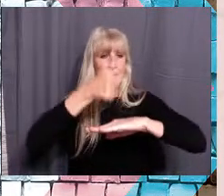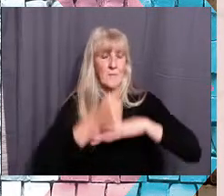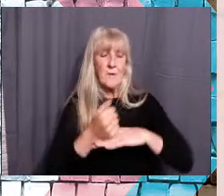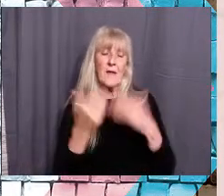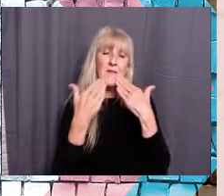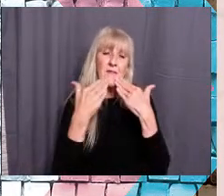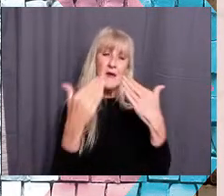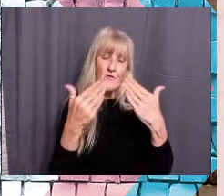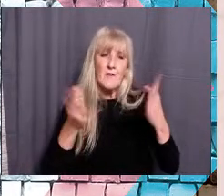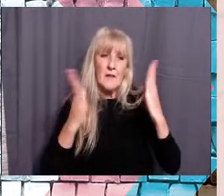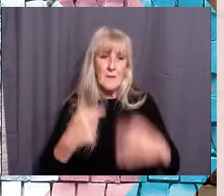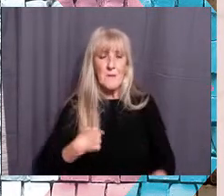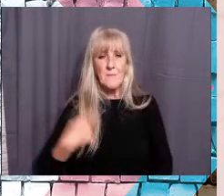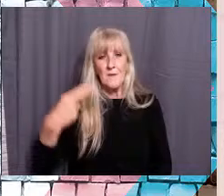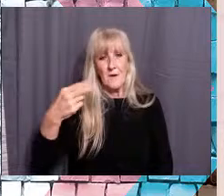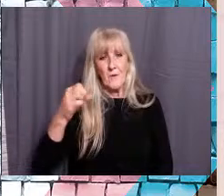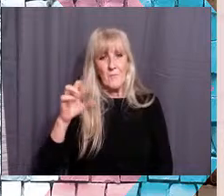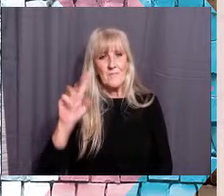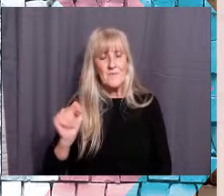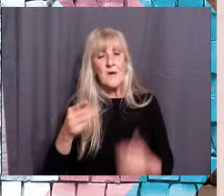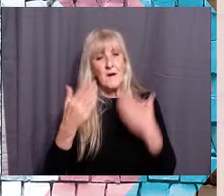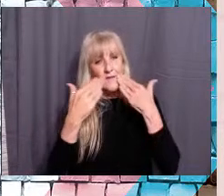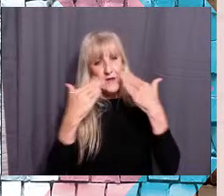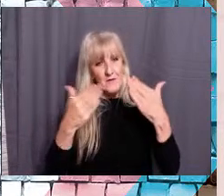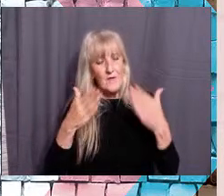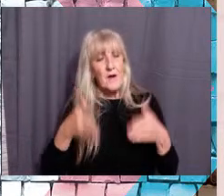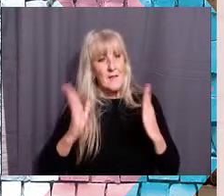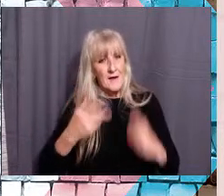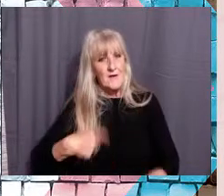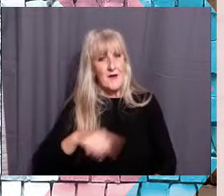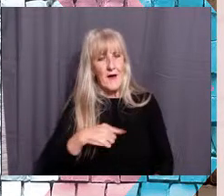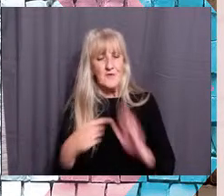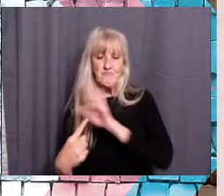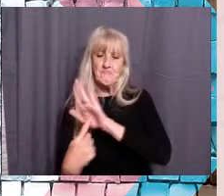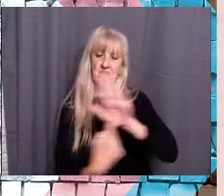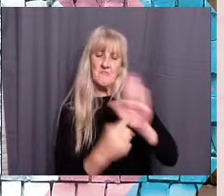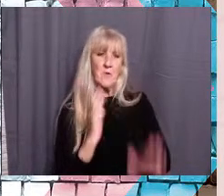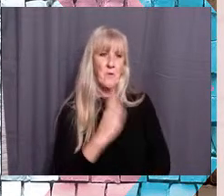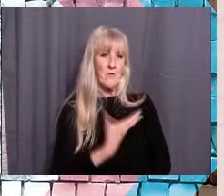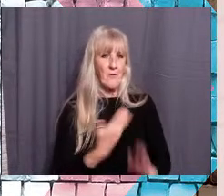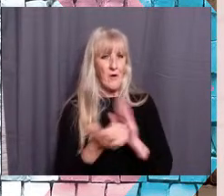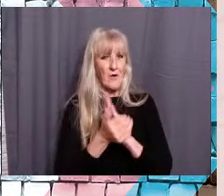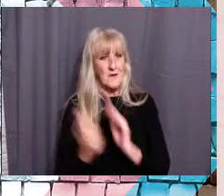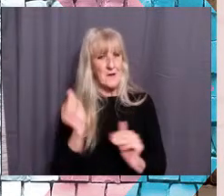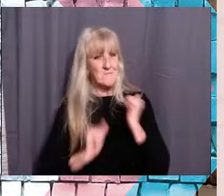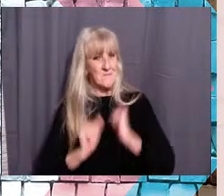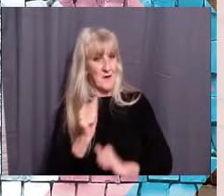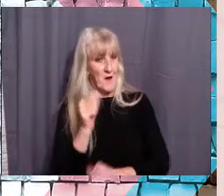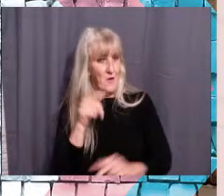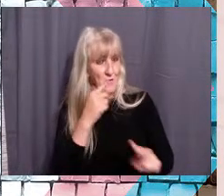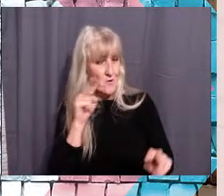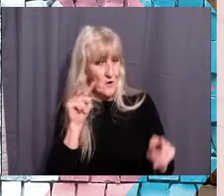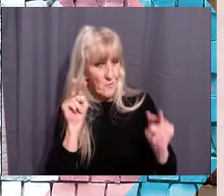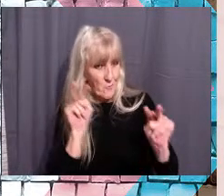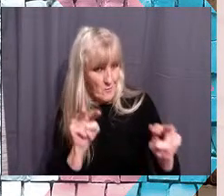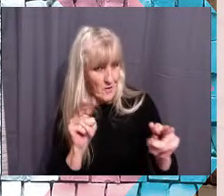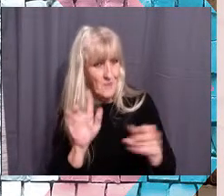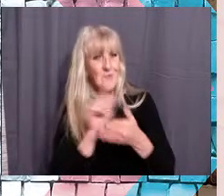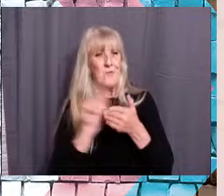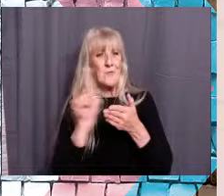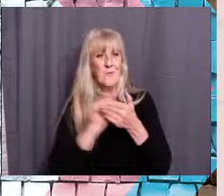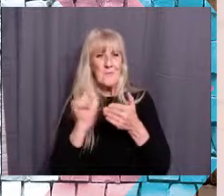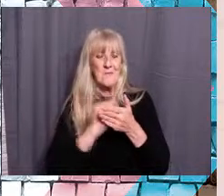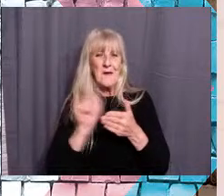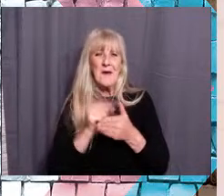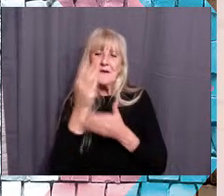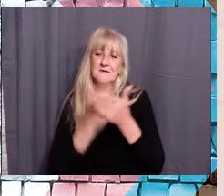it. Thank you for allowing us to showcase our talents that you can see weekly at some of the clubs and bars.